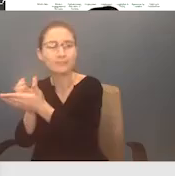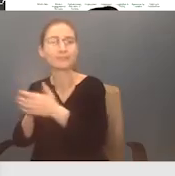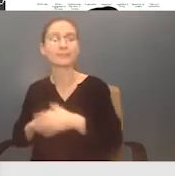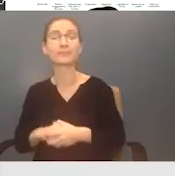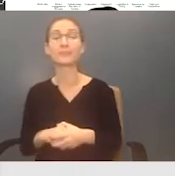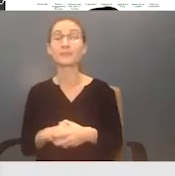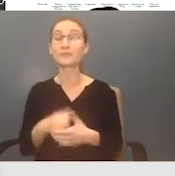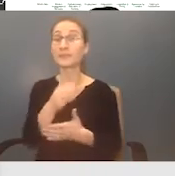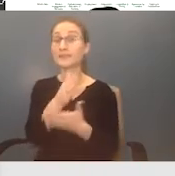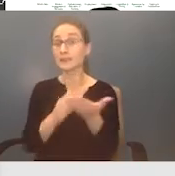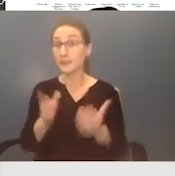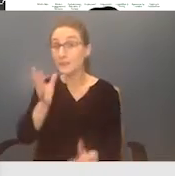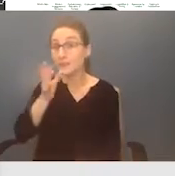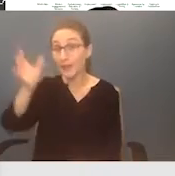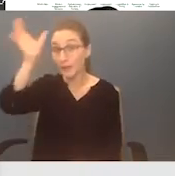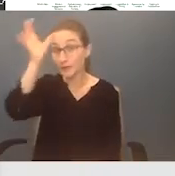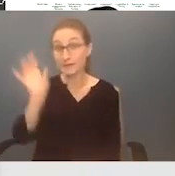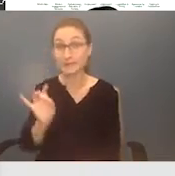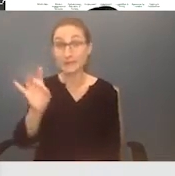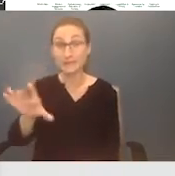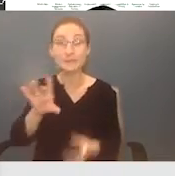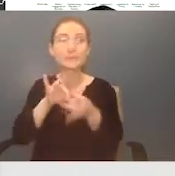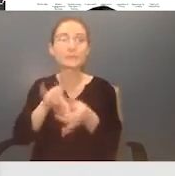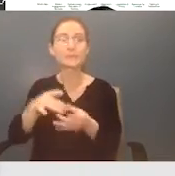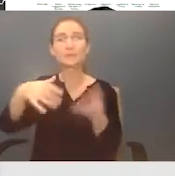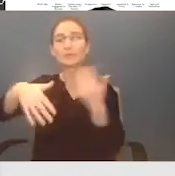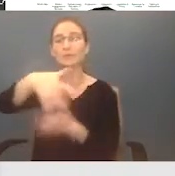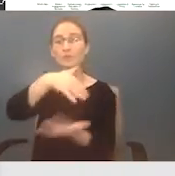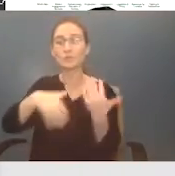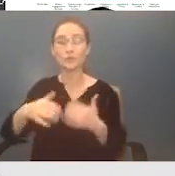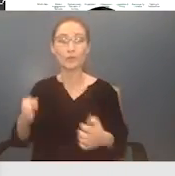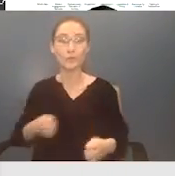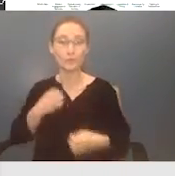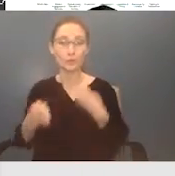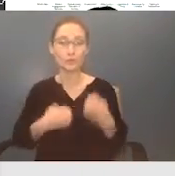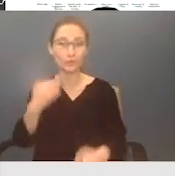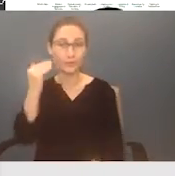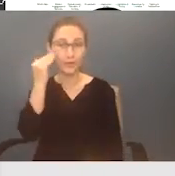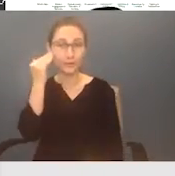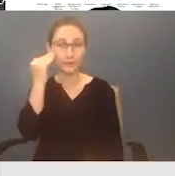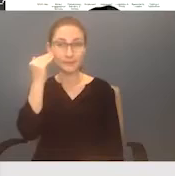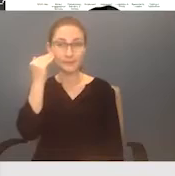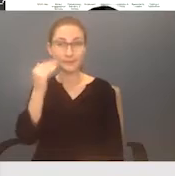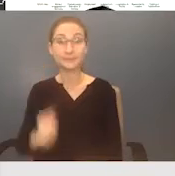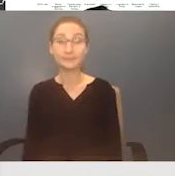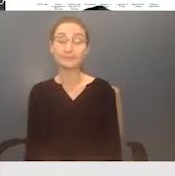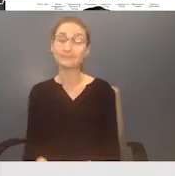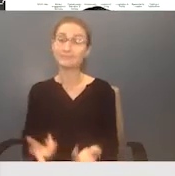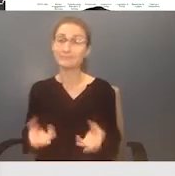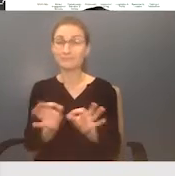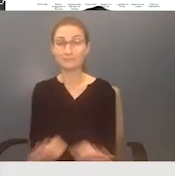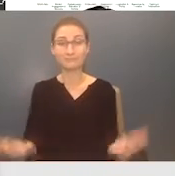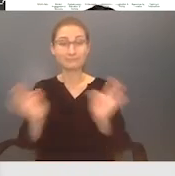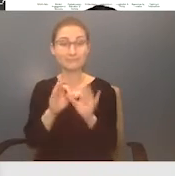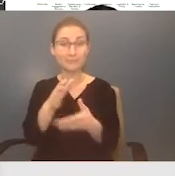parent tips on developing, this is on social emotional competence. And that's a big, piece of maturing